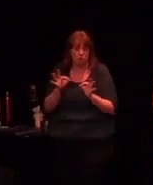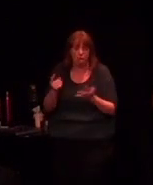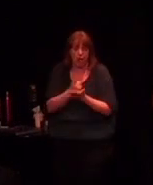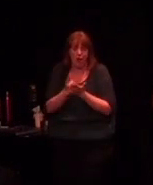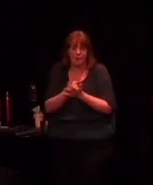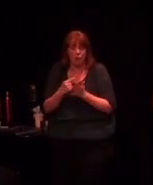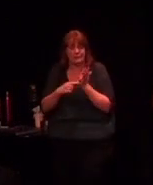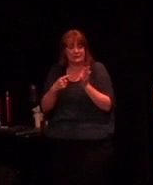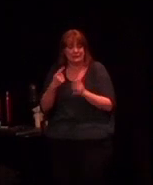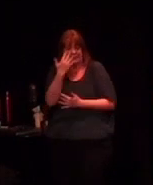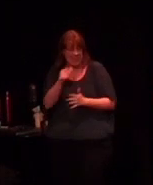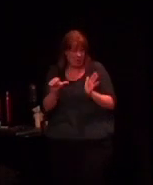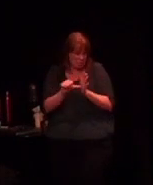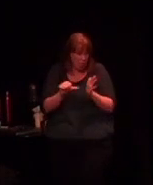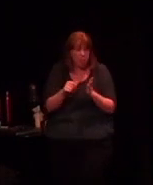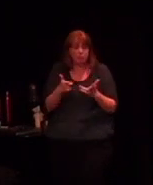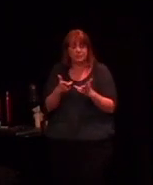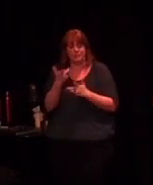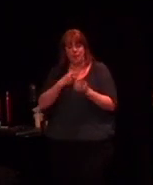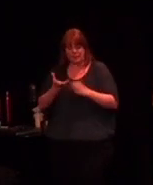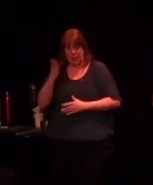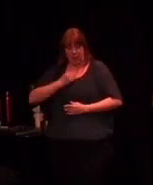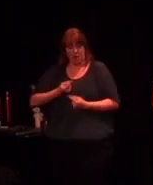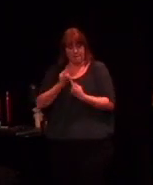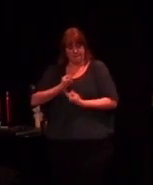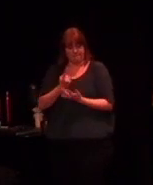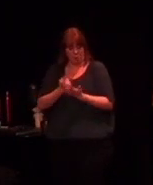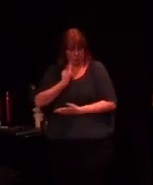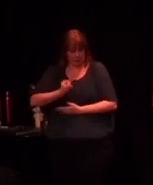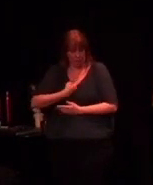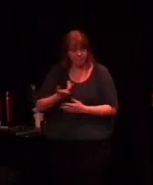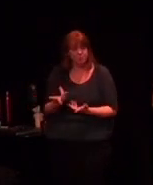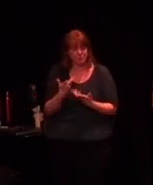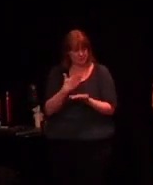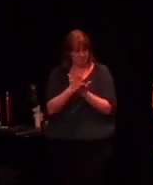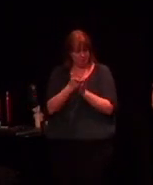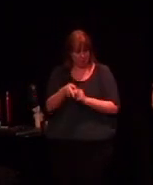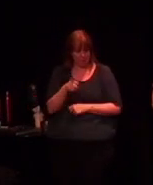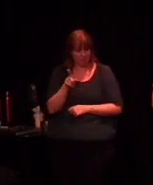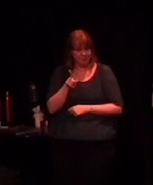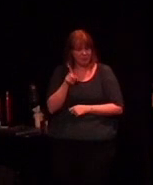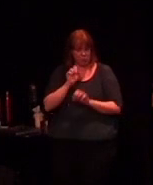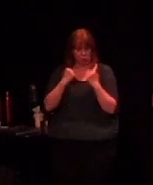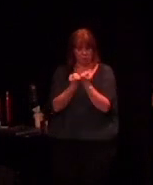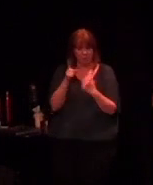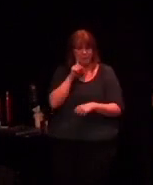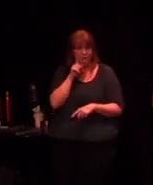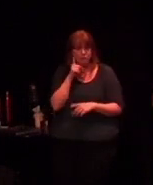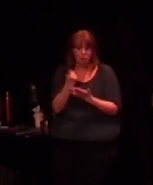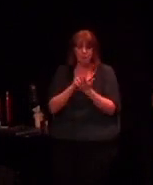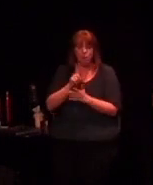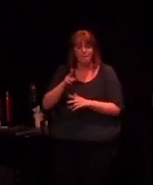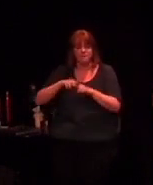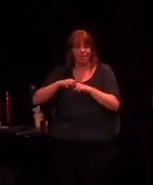teenage angst and identity and coming to know yourself. But there's a part of it where the group of girls talk about being abused by